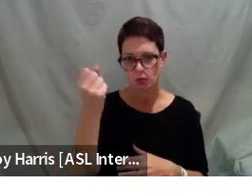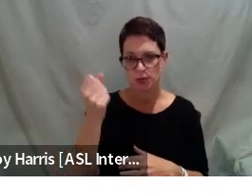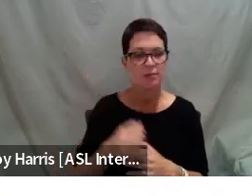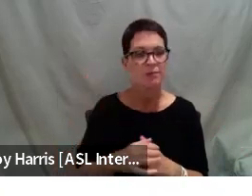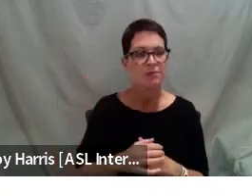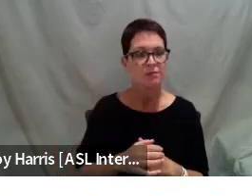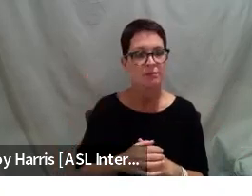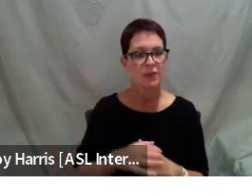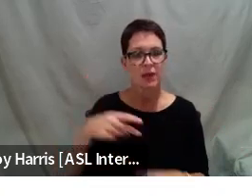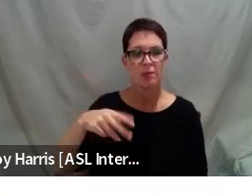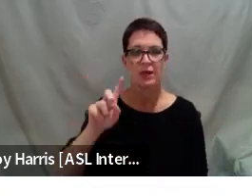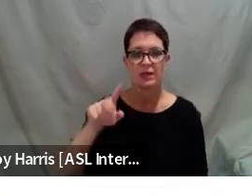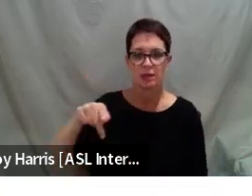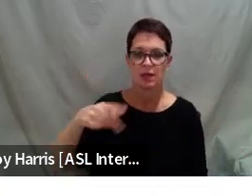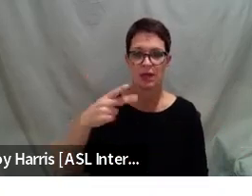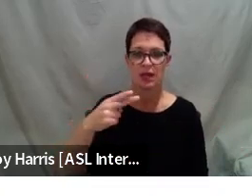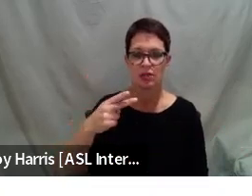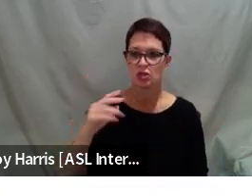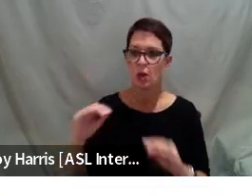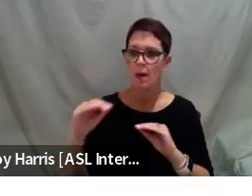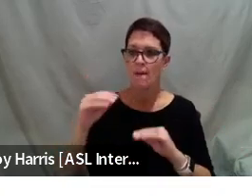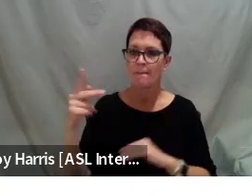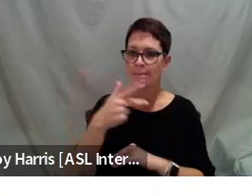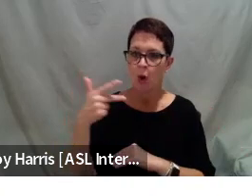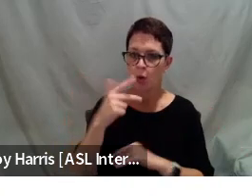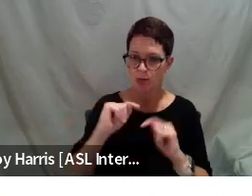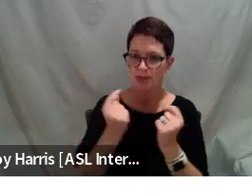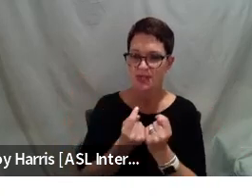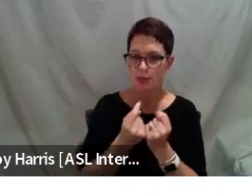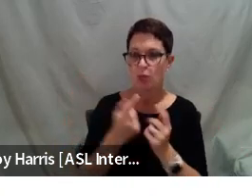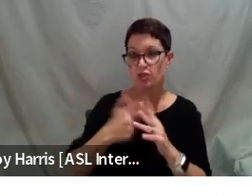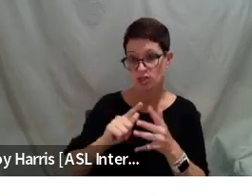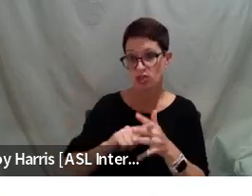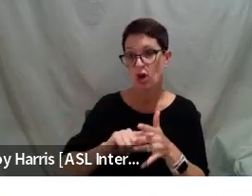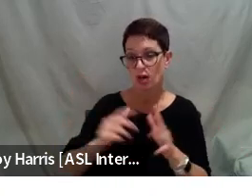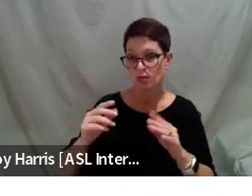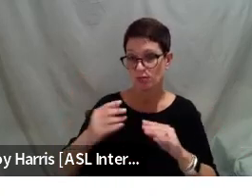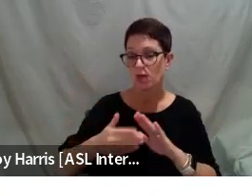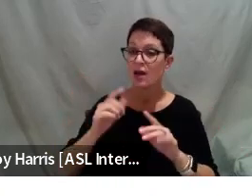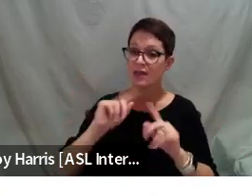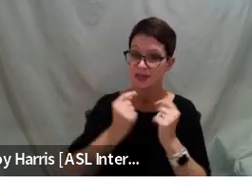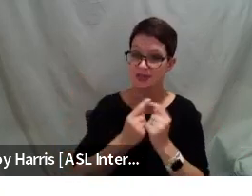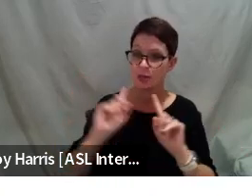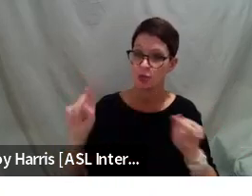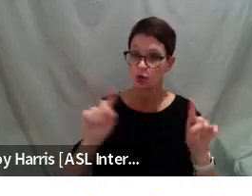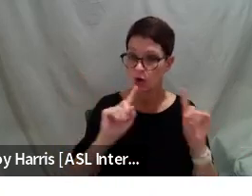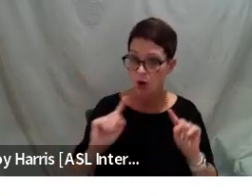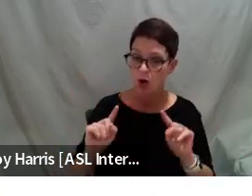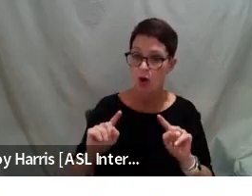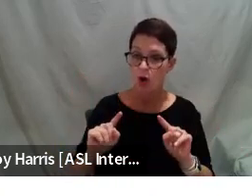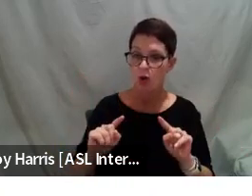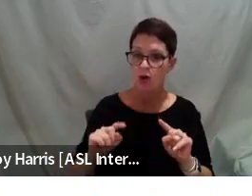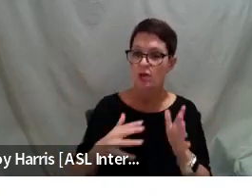And then PDPH mobile teams will also be activated. So our teams will go to those